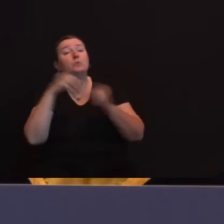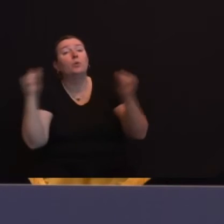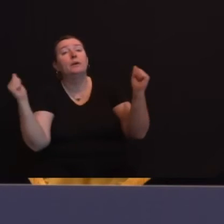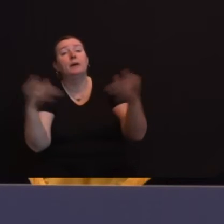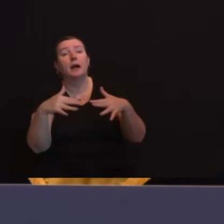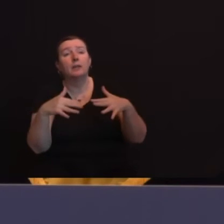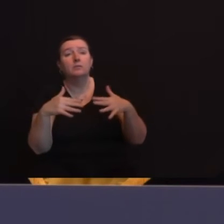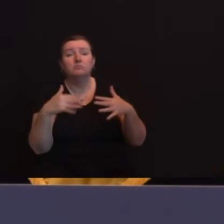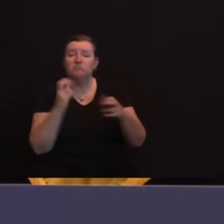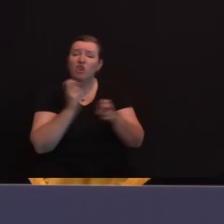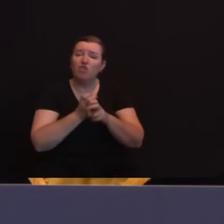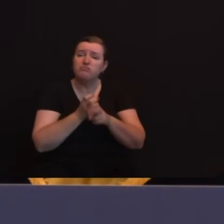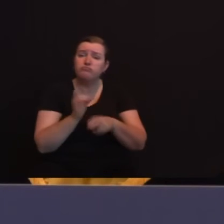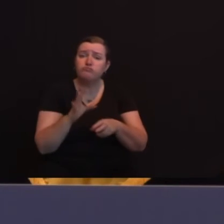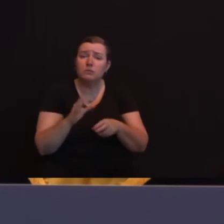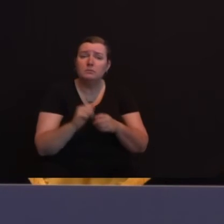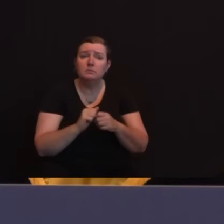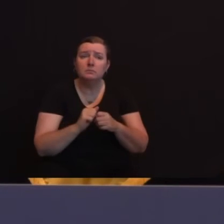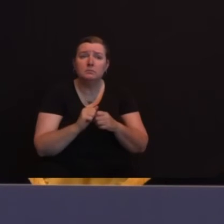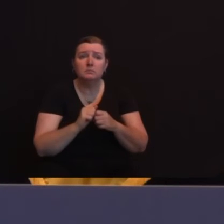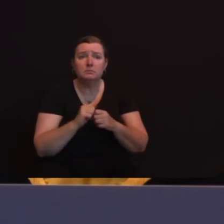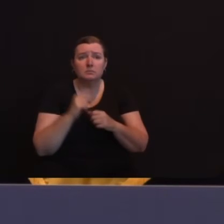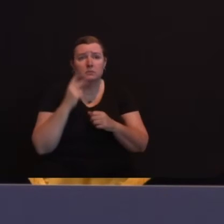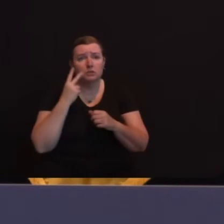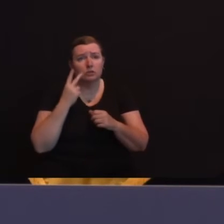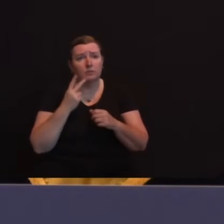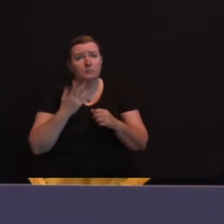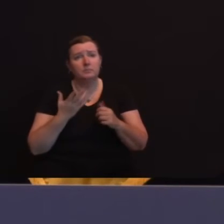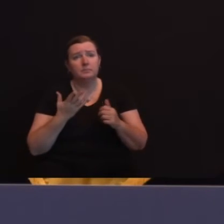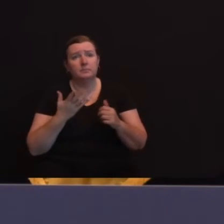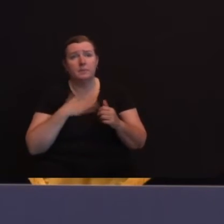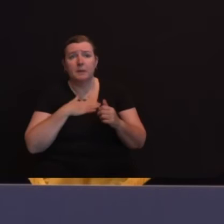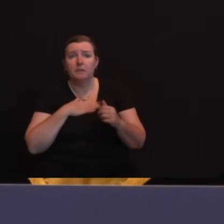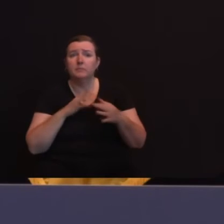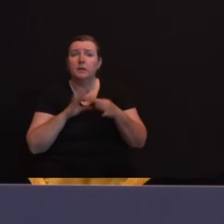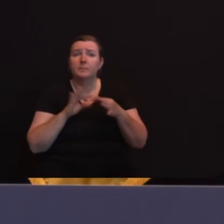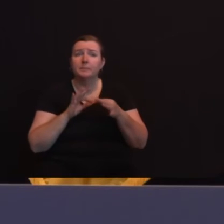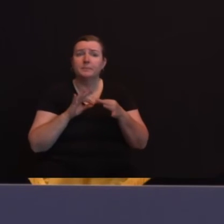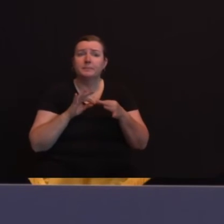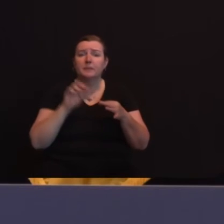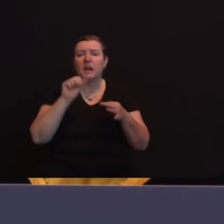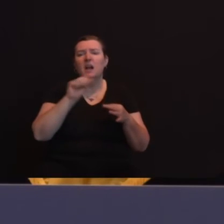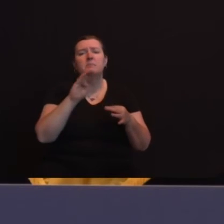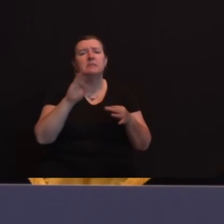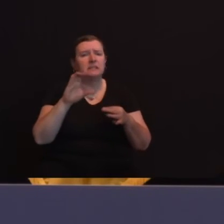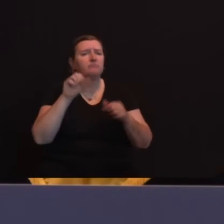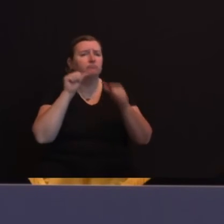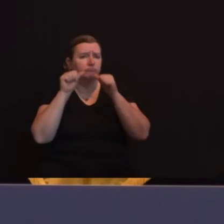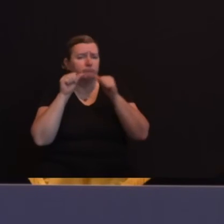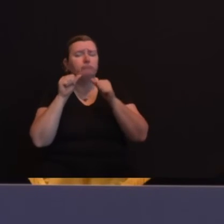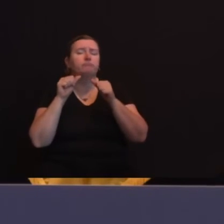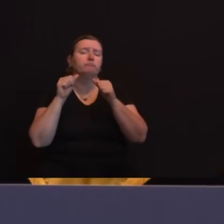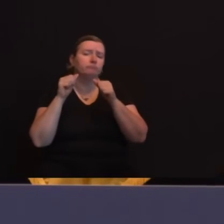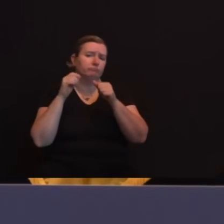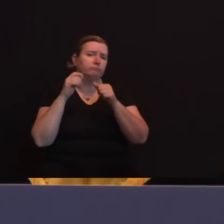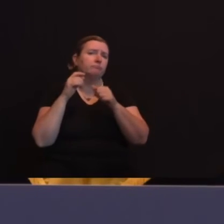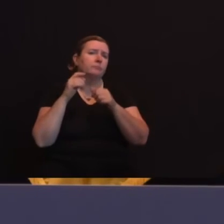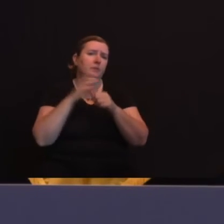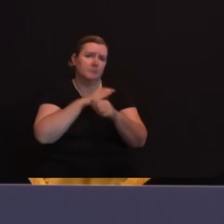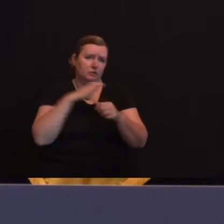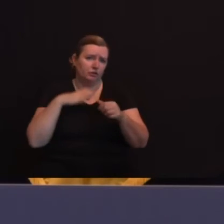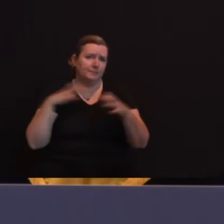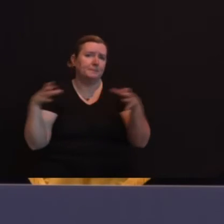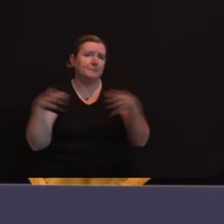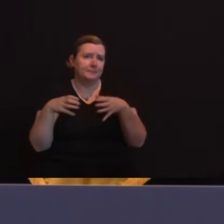comments both Pat and I made about the Alcoholic Beverage Commission, we're plussing up not just testing and tracing and